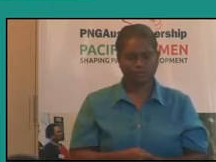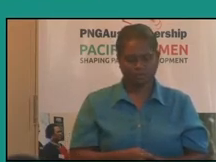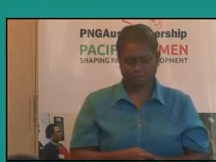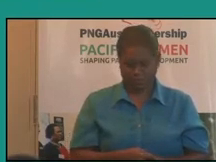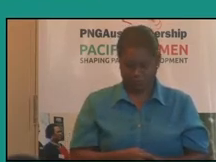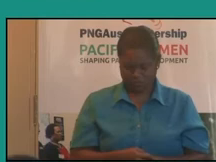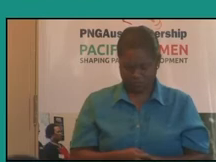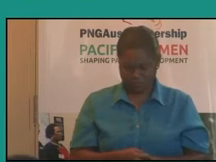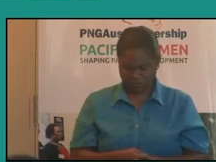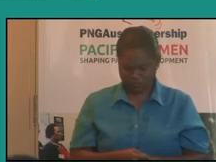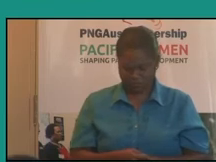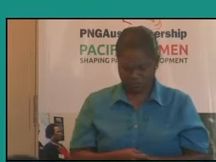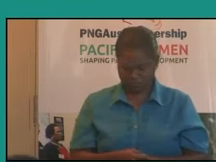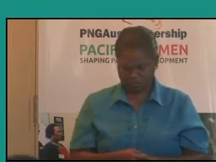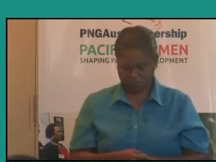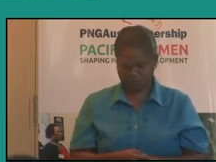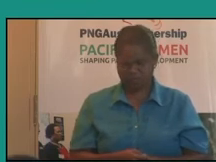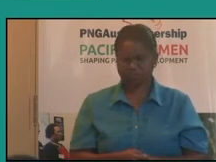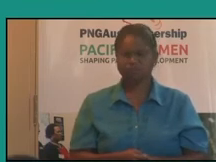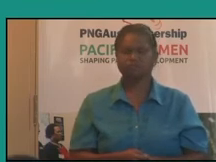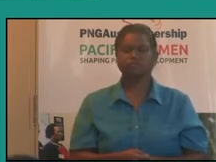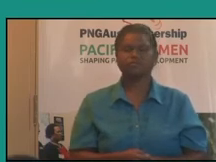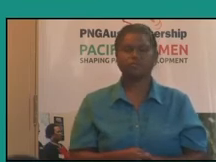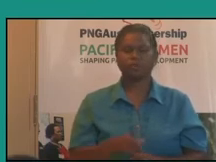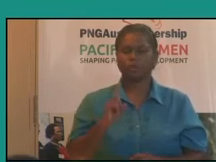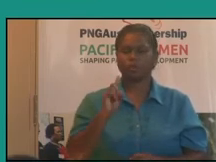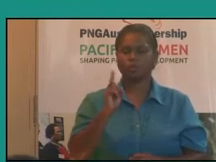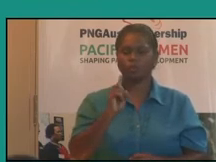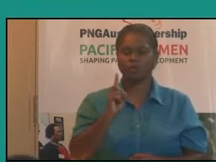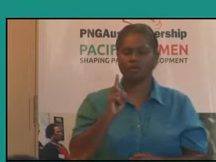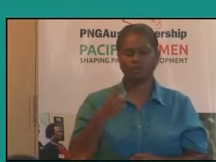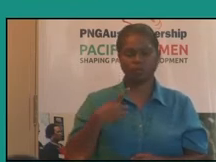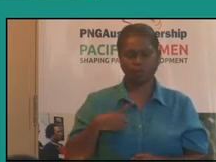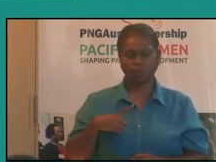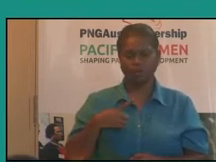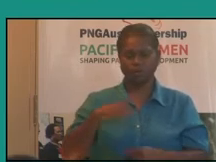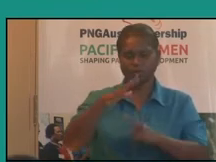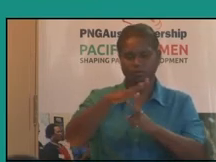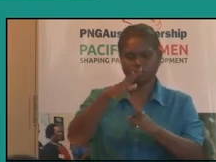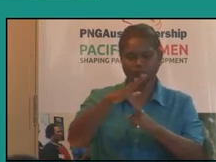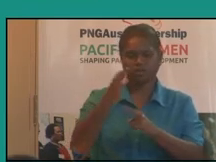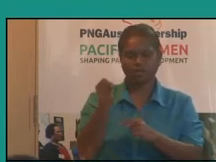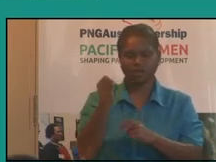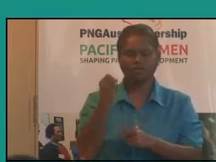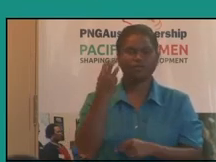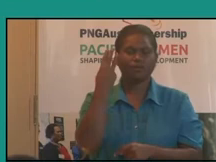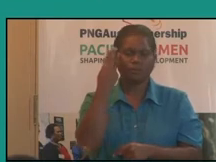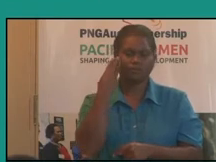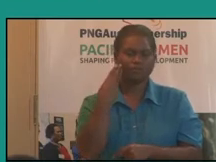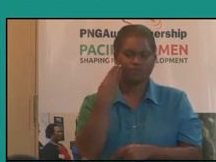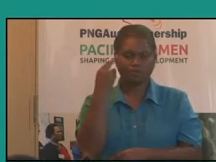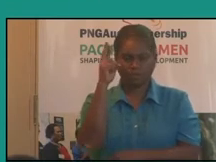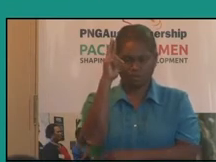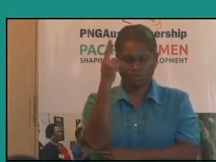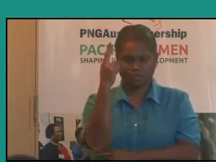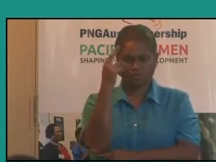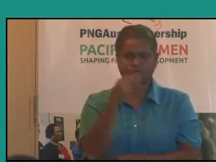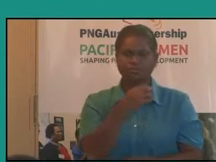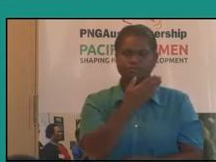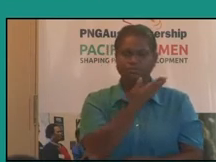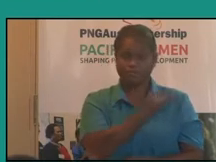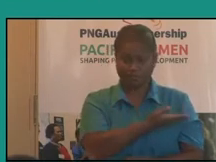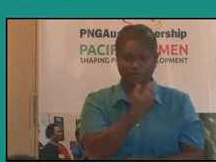actually... The importance of having female representation in Parliament. I know that when I campaigned in 2017, I